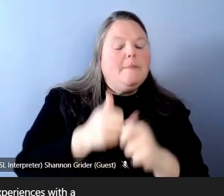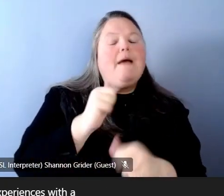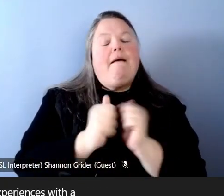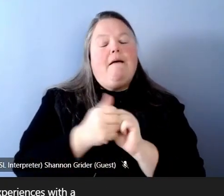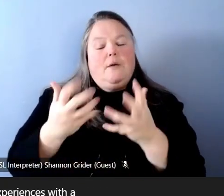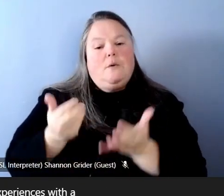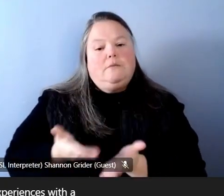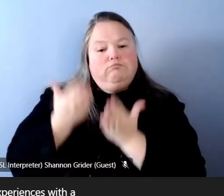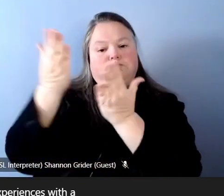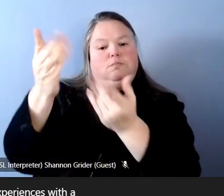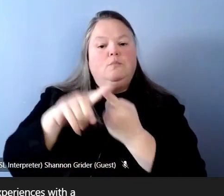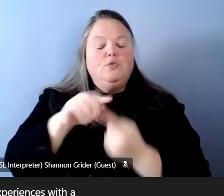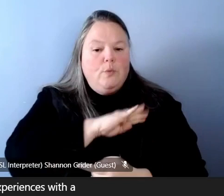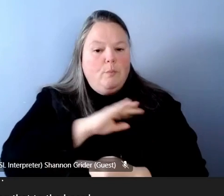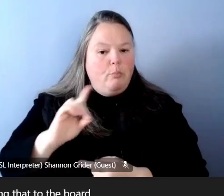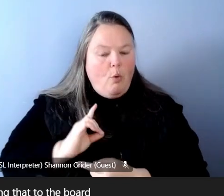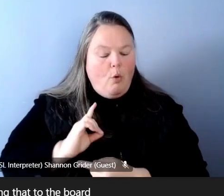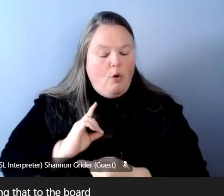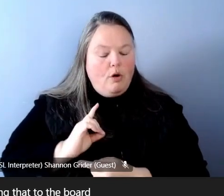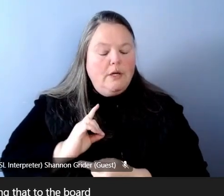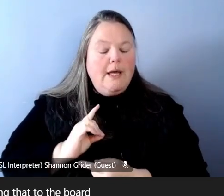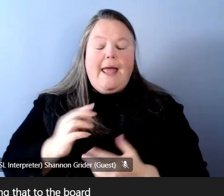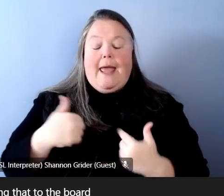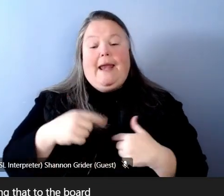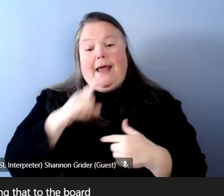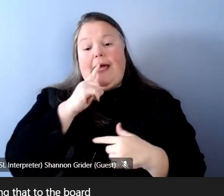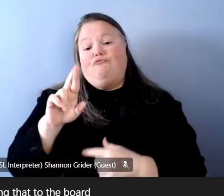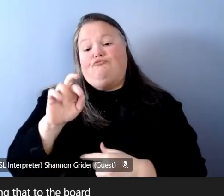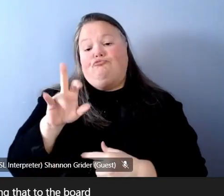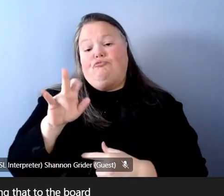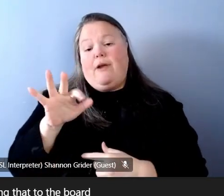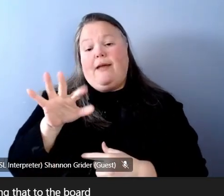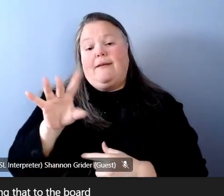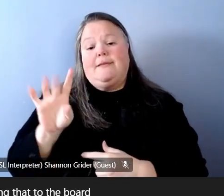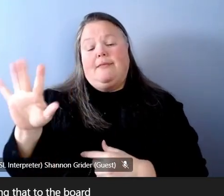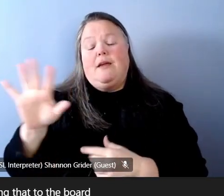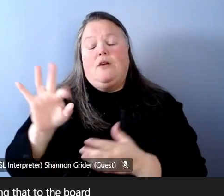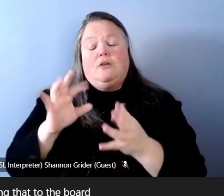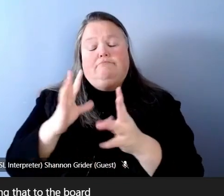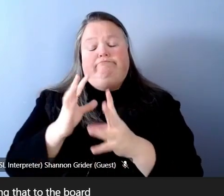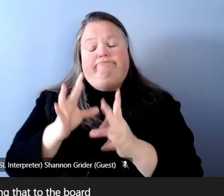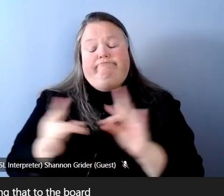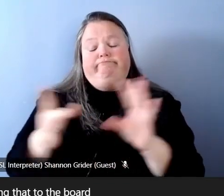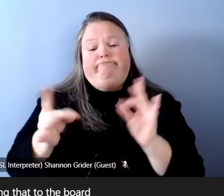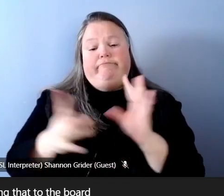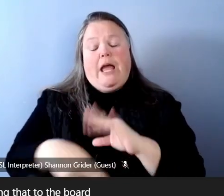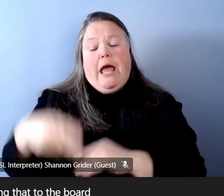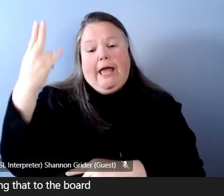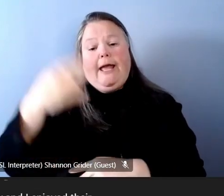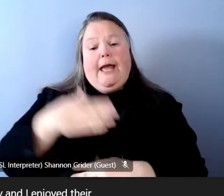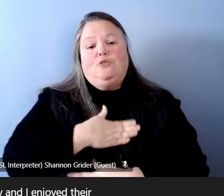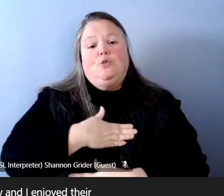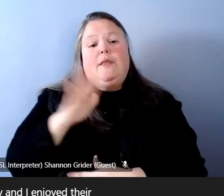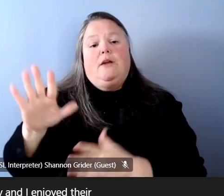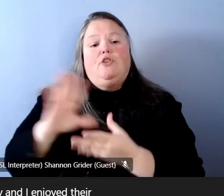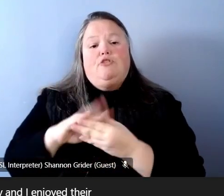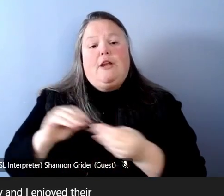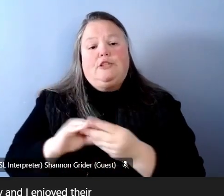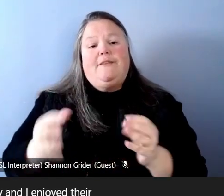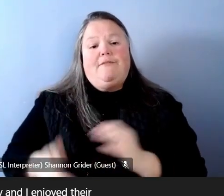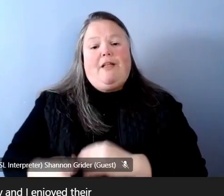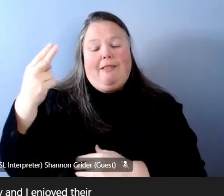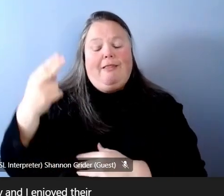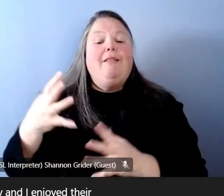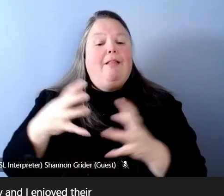board. And I ranked it very highly, and I enjoyed their narrative a lot. And on the